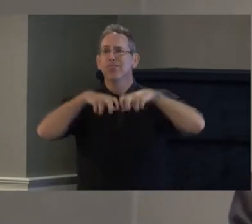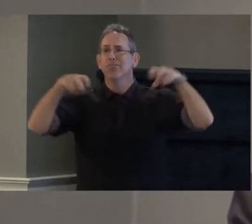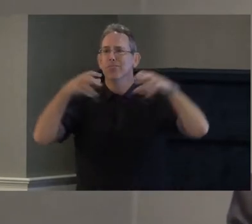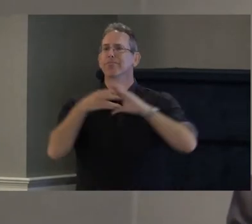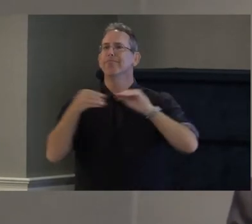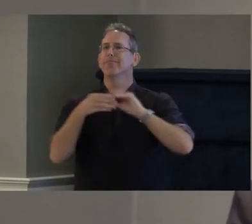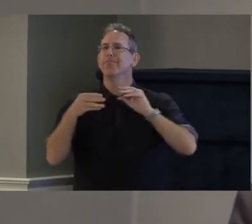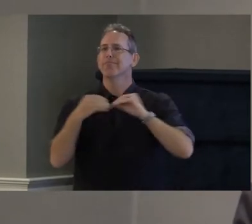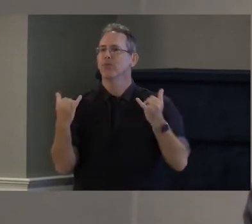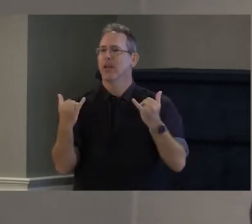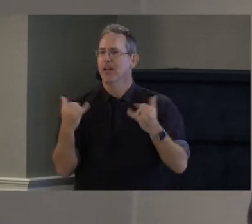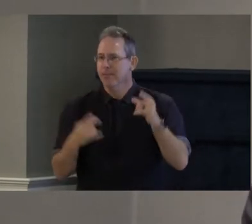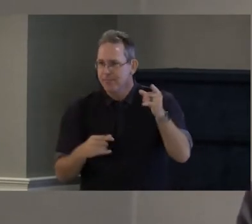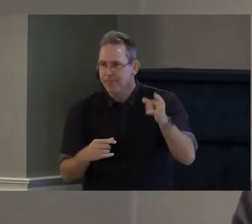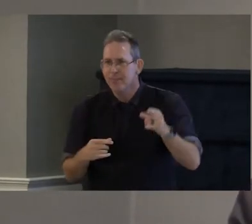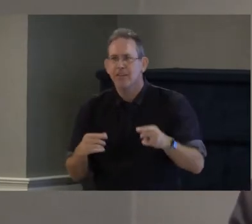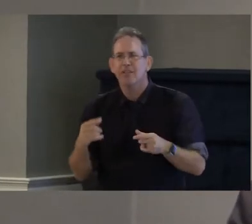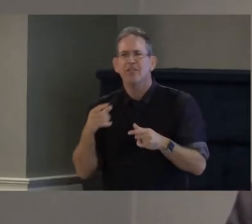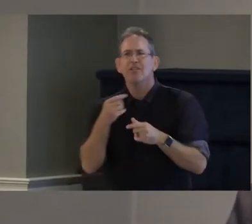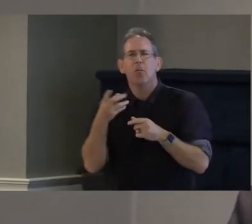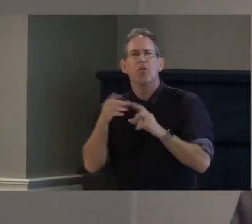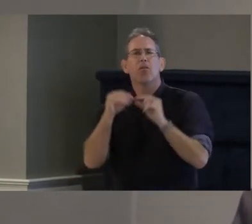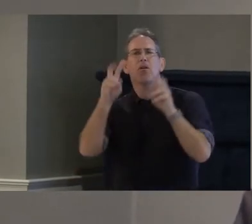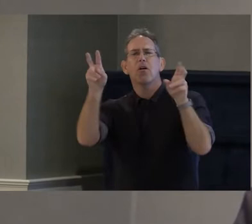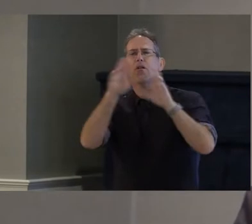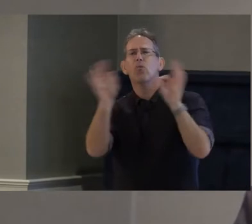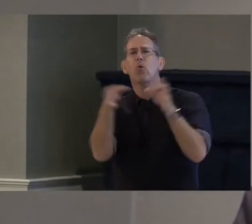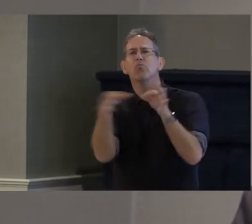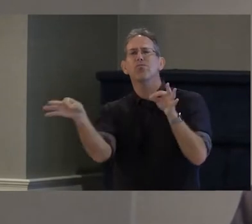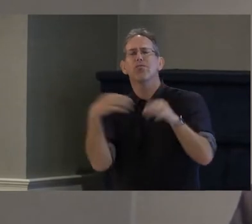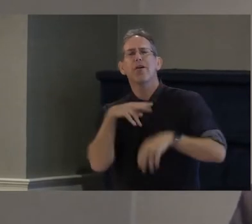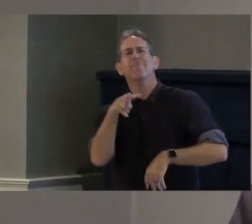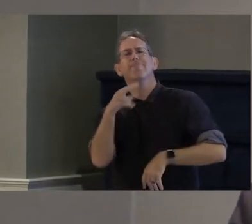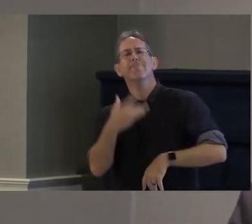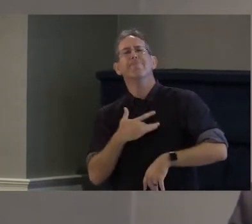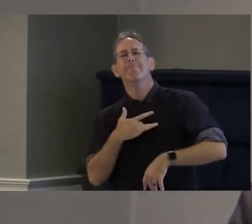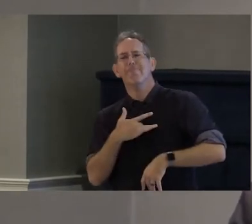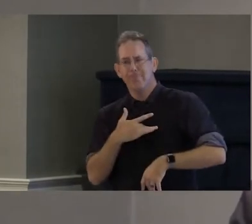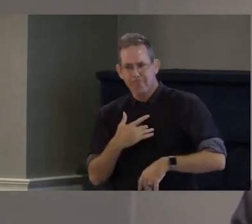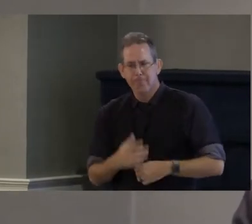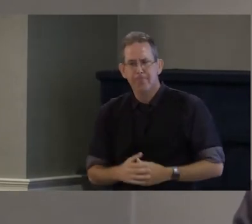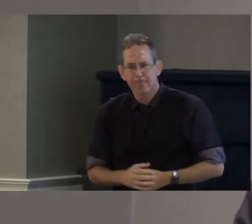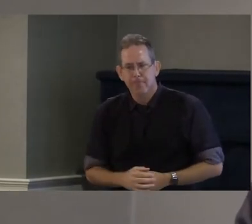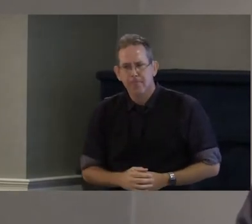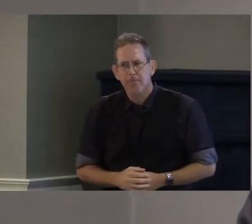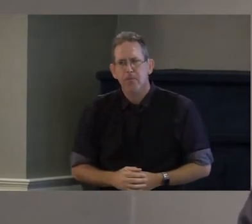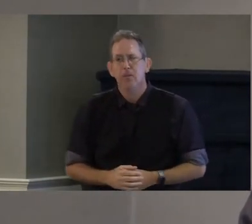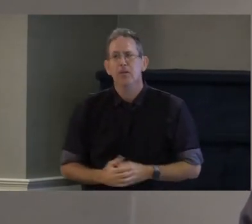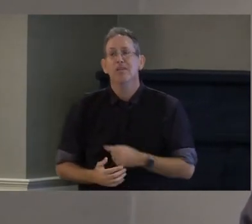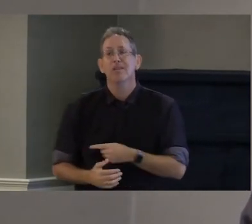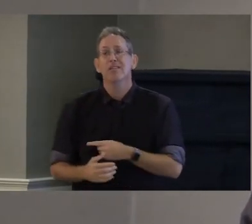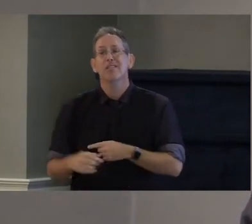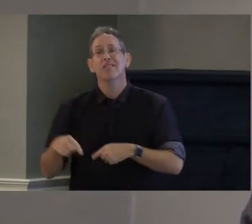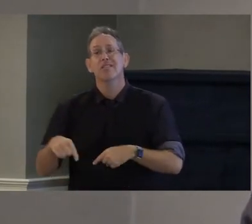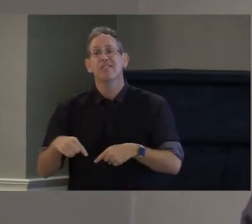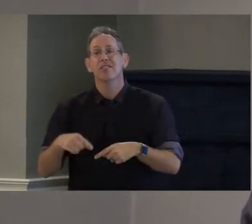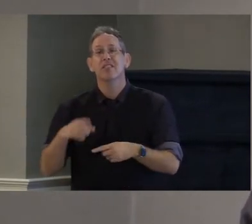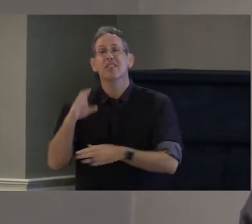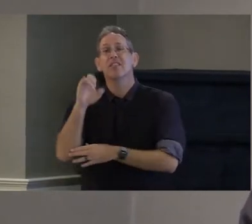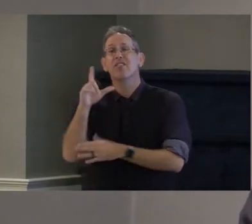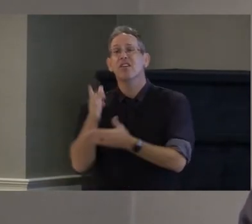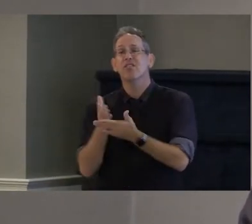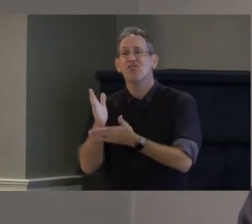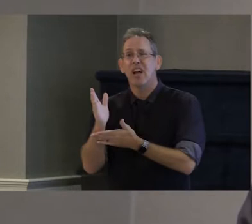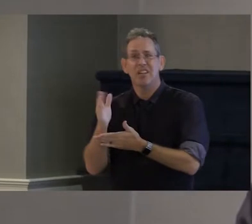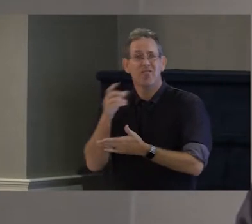really stood out to me. I'm not going to talk very long, but this was a Civil Rights Act. It is a Civil Rights Act.